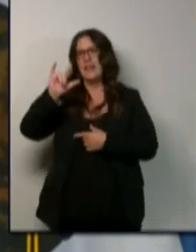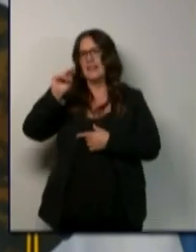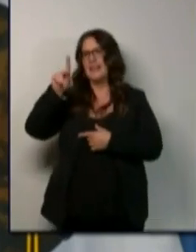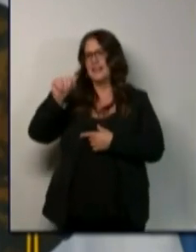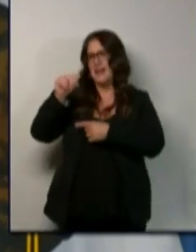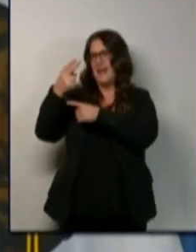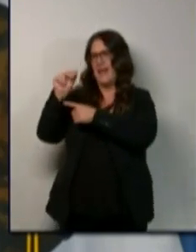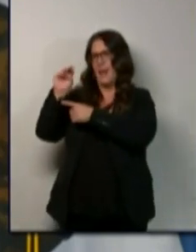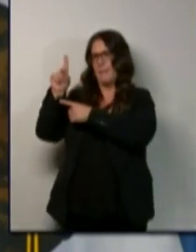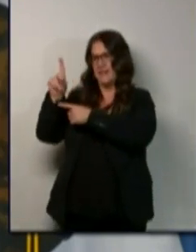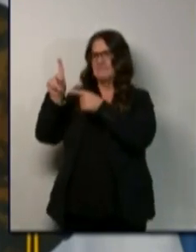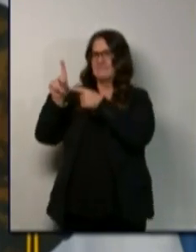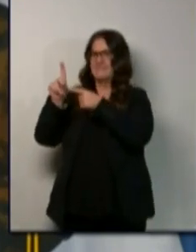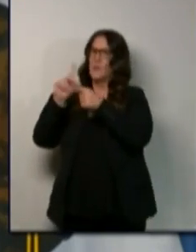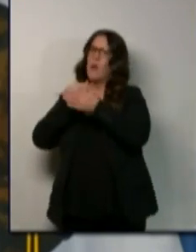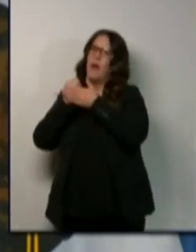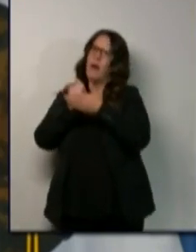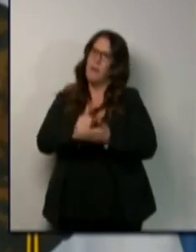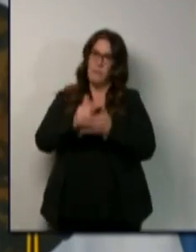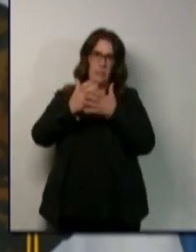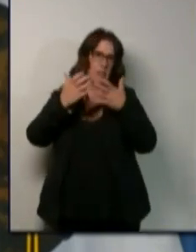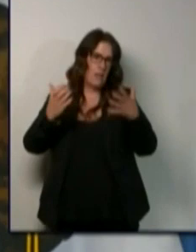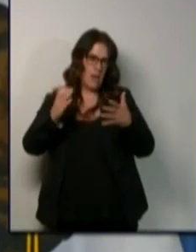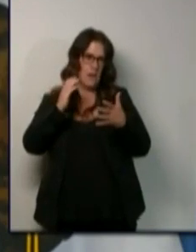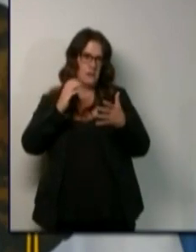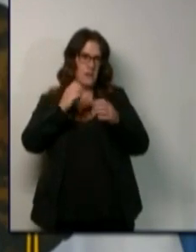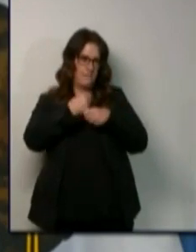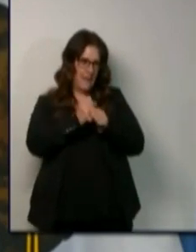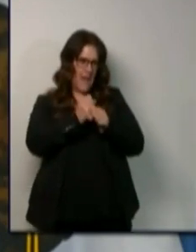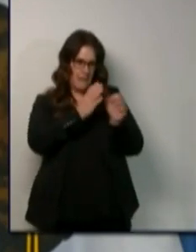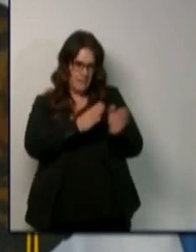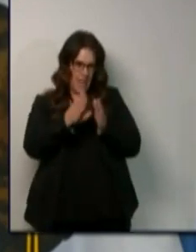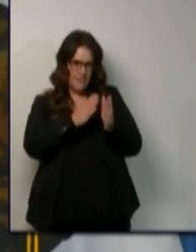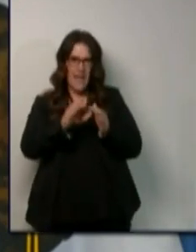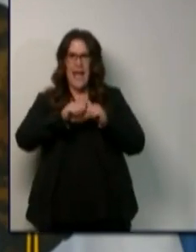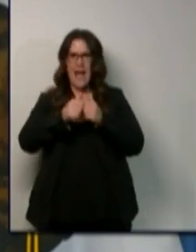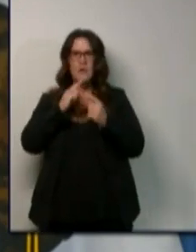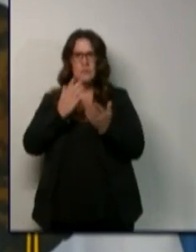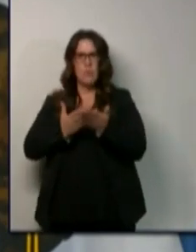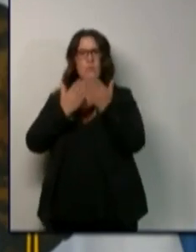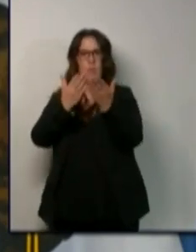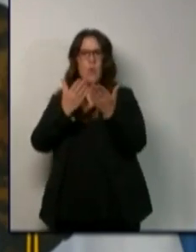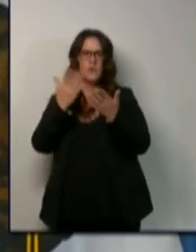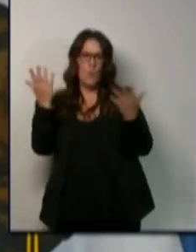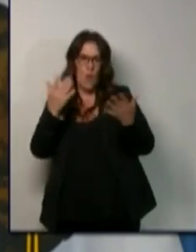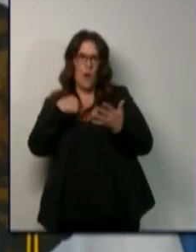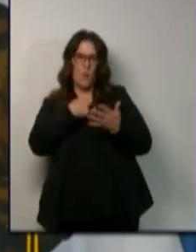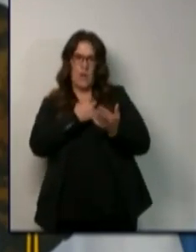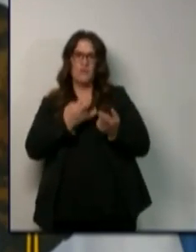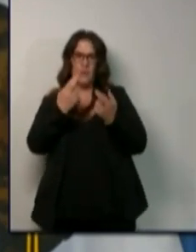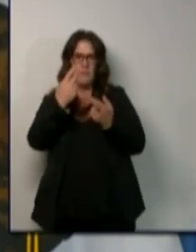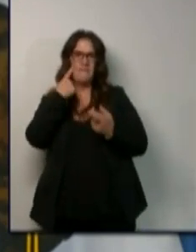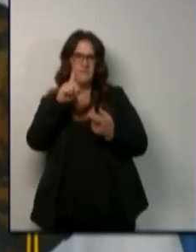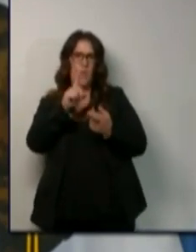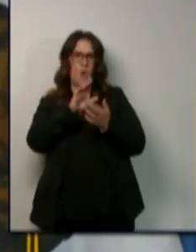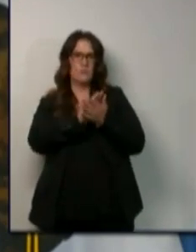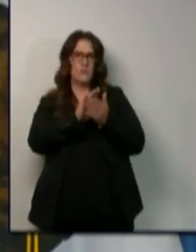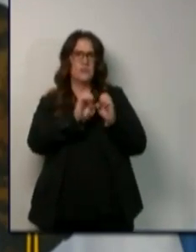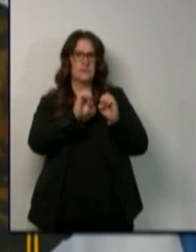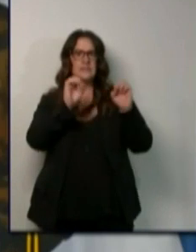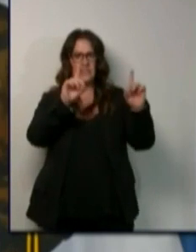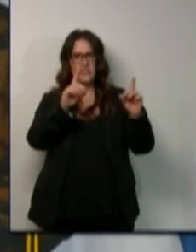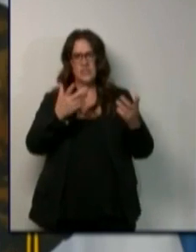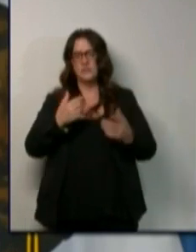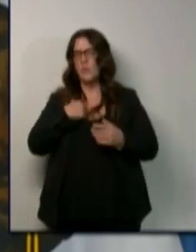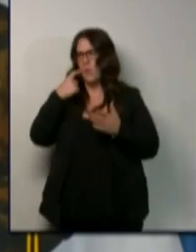us with these proposals as well. I just want to congratulate and thank them for all their hard work, and I recognize that work is